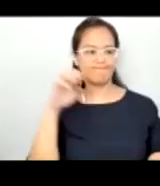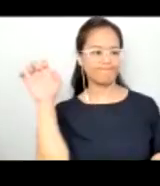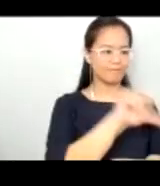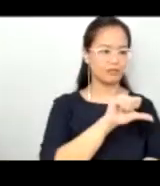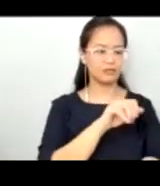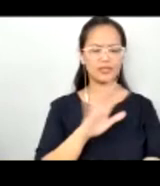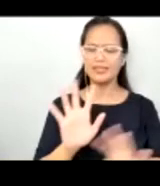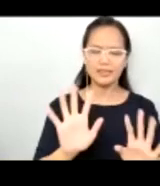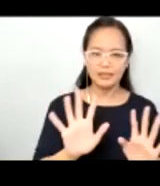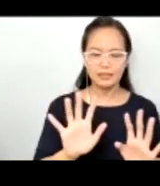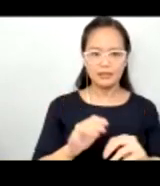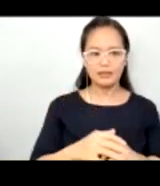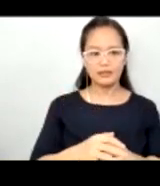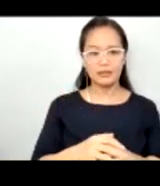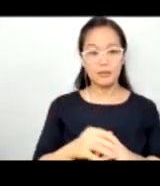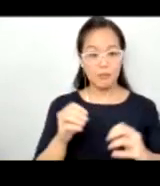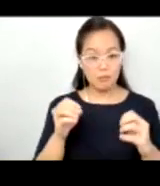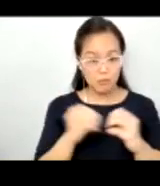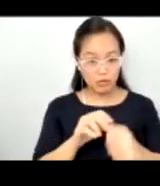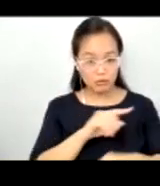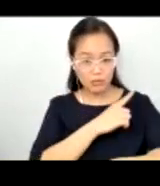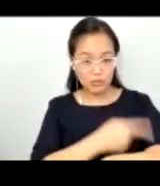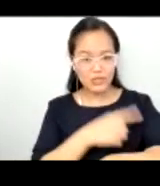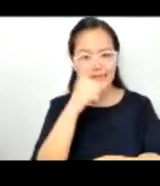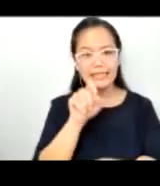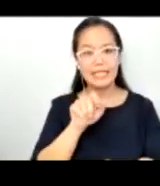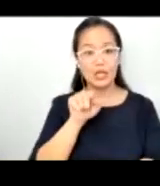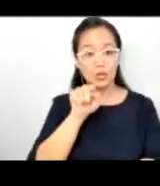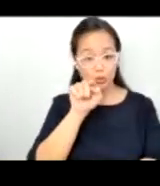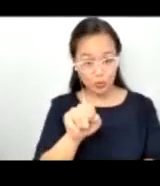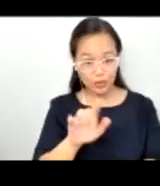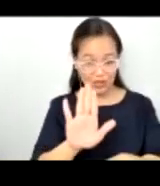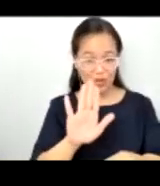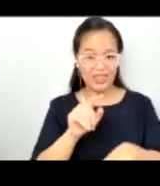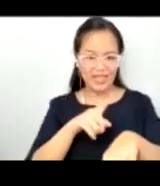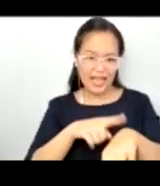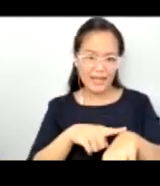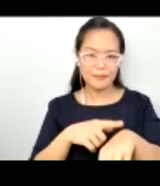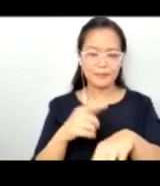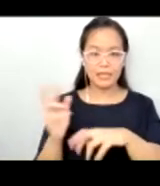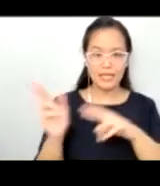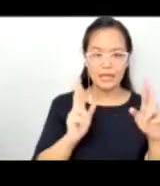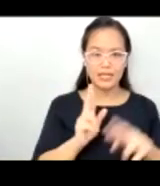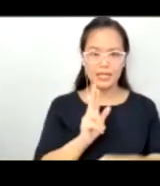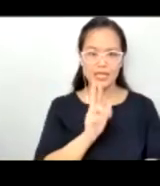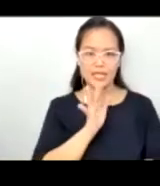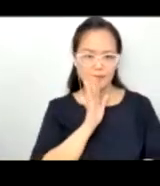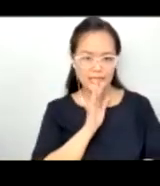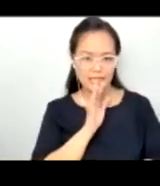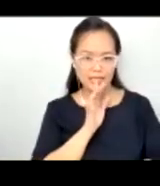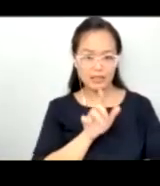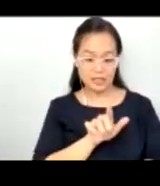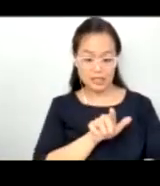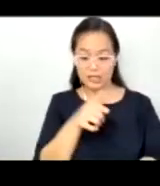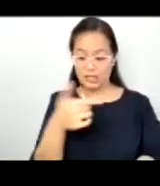no. You're more powerful because when you speak, when it's your time to speak, then they will